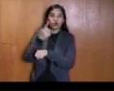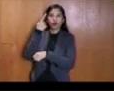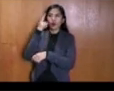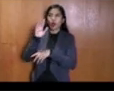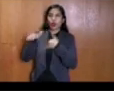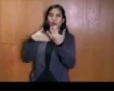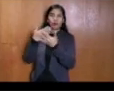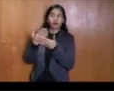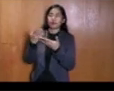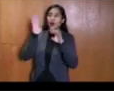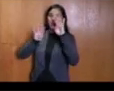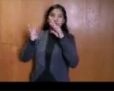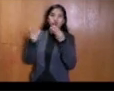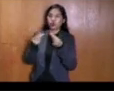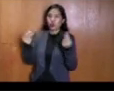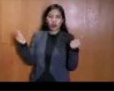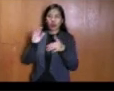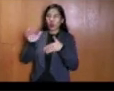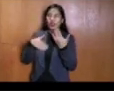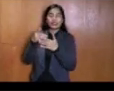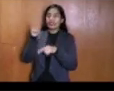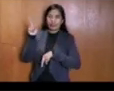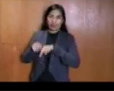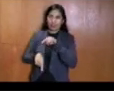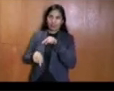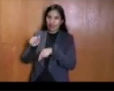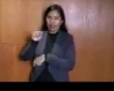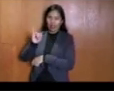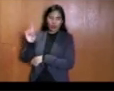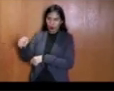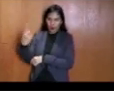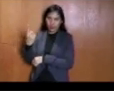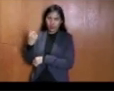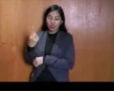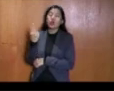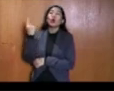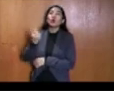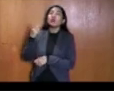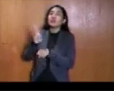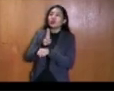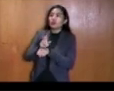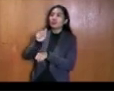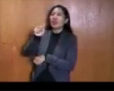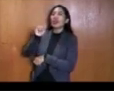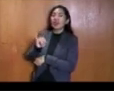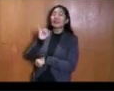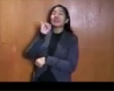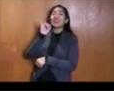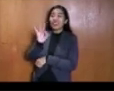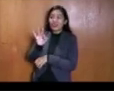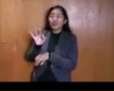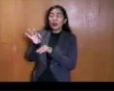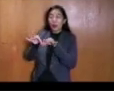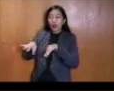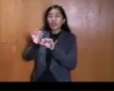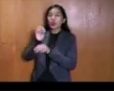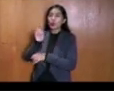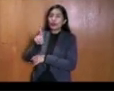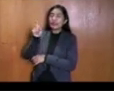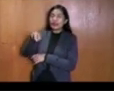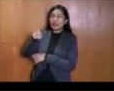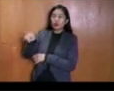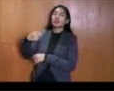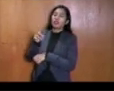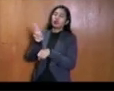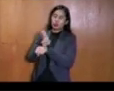itself. It will not end poverty. And we should only use AI when necessary and truly impactful. So when starting an AI project,